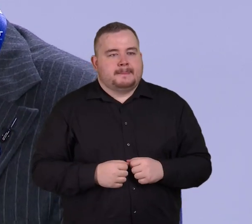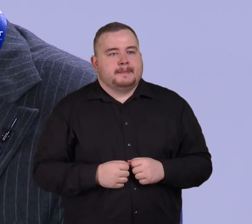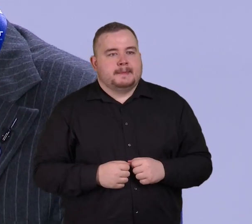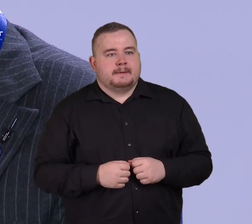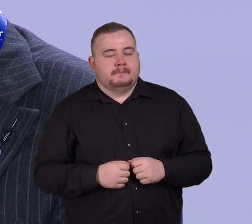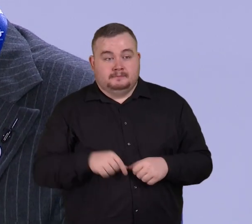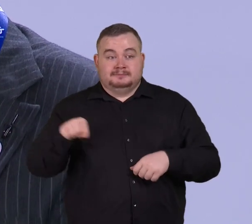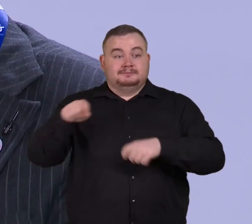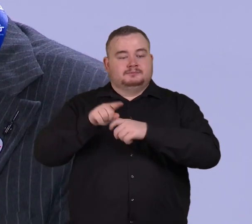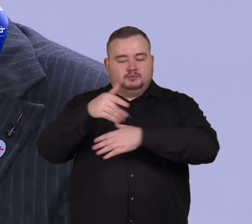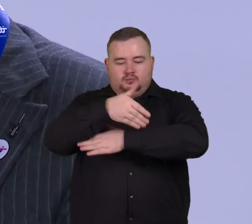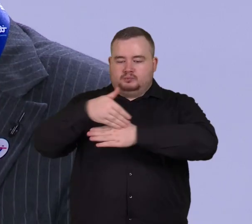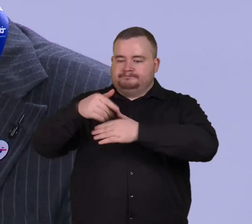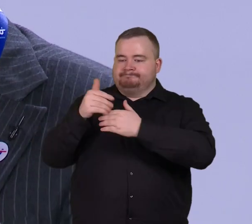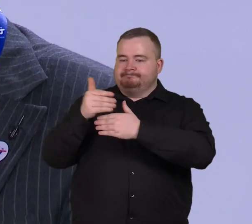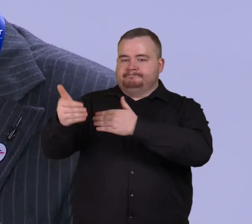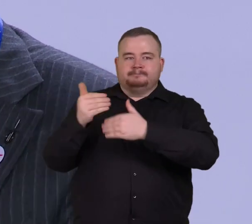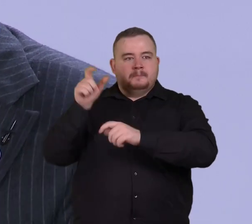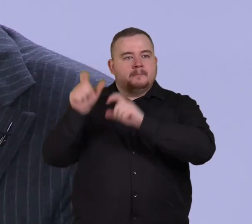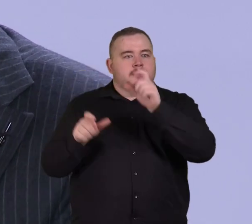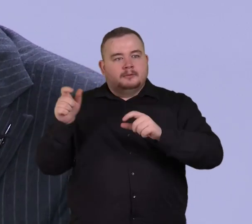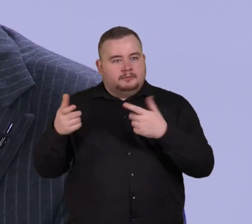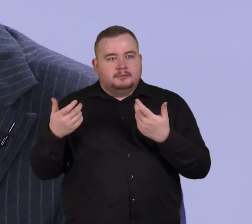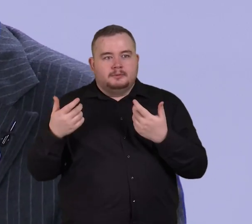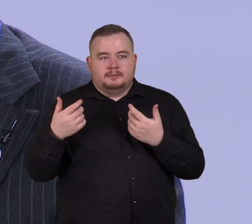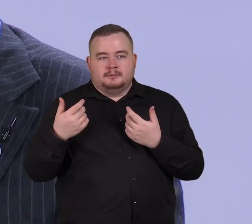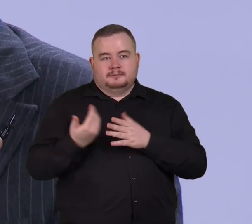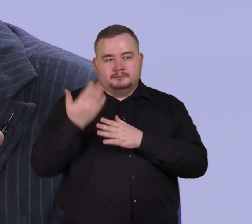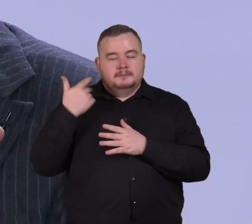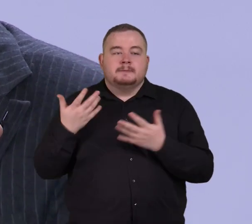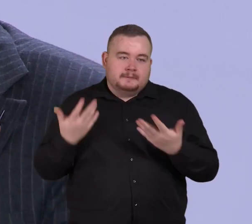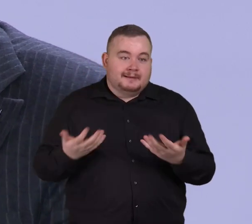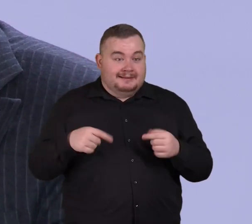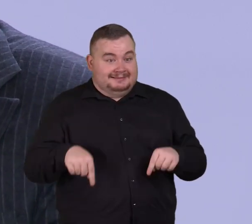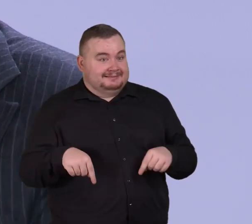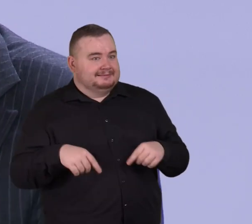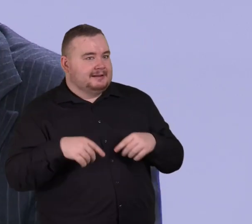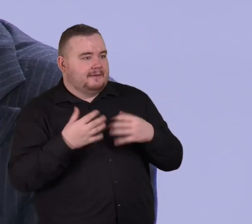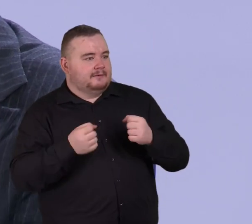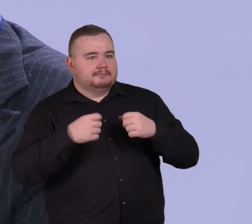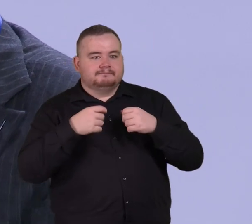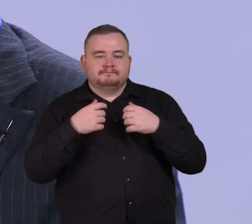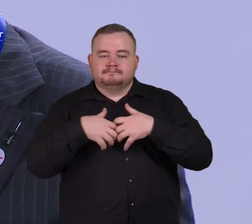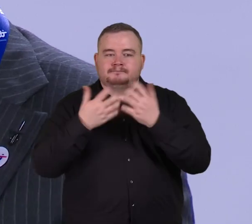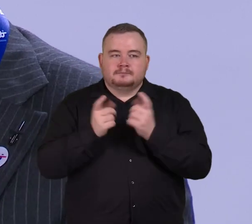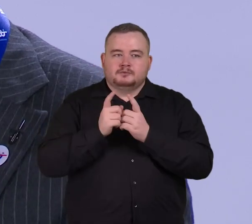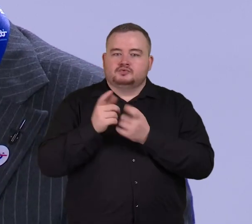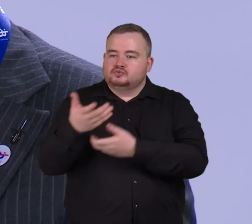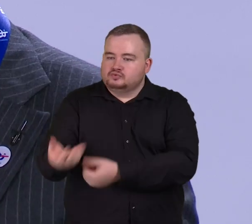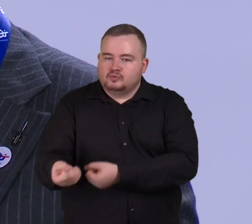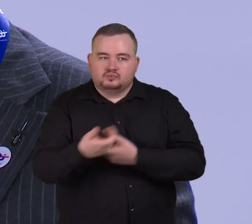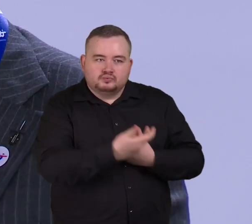Okay, we need to explain it to our foreign guests that we're talking about 19th century history in Poland right now.